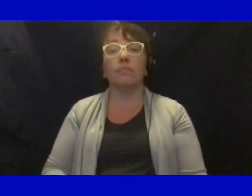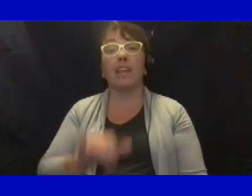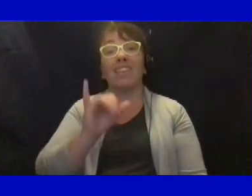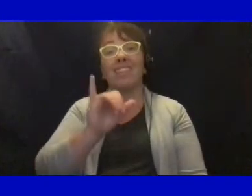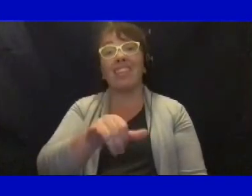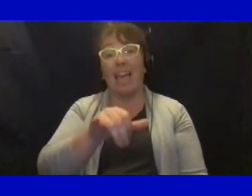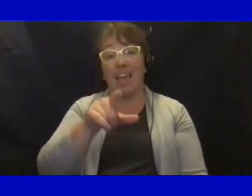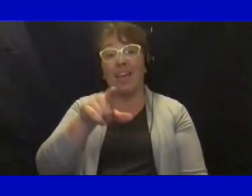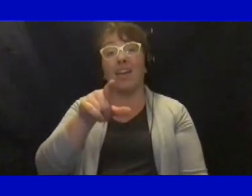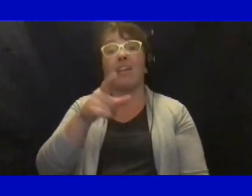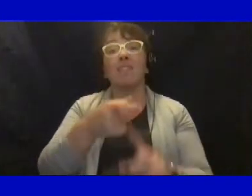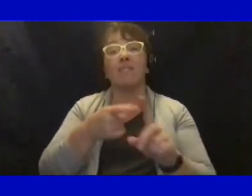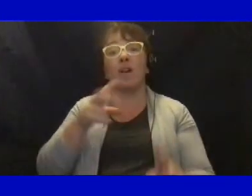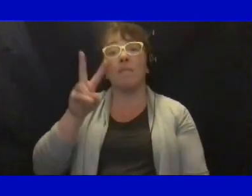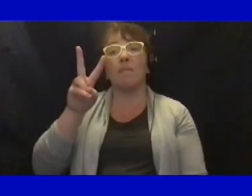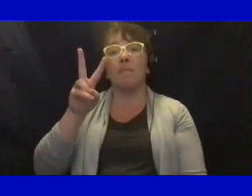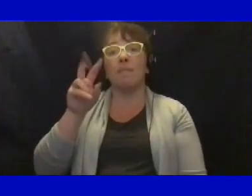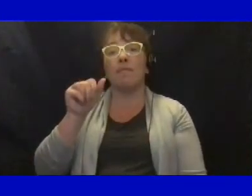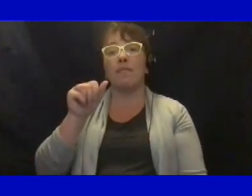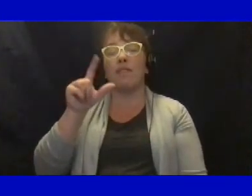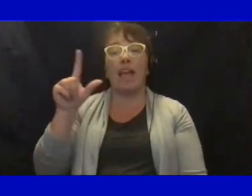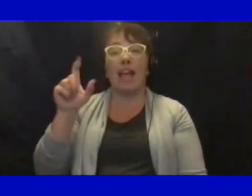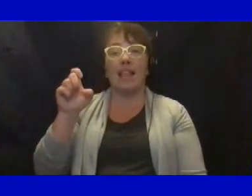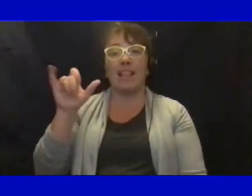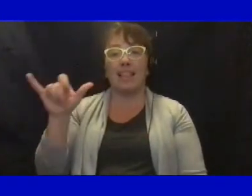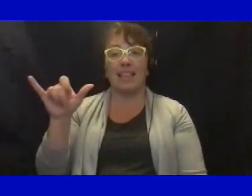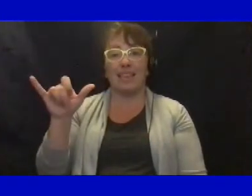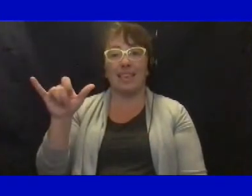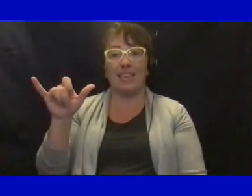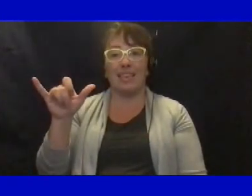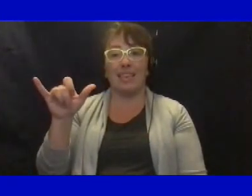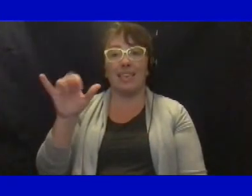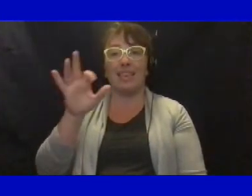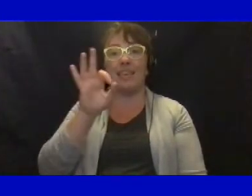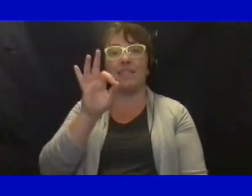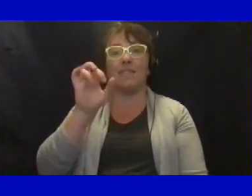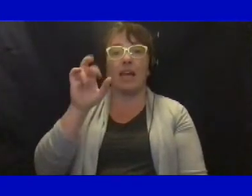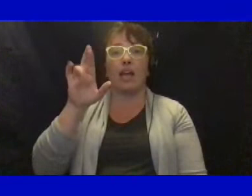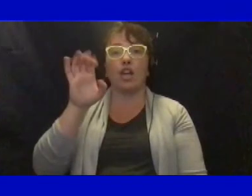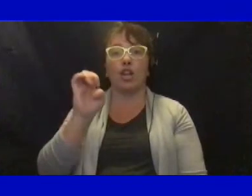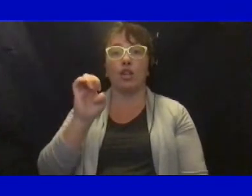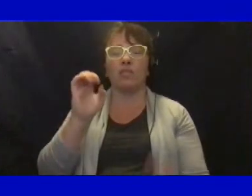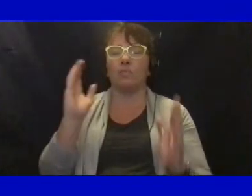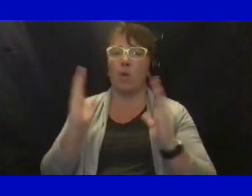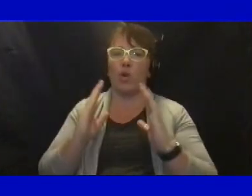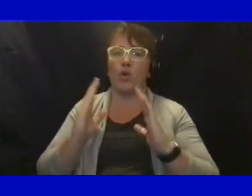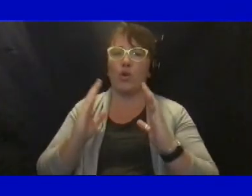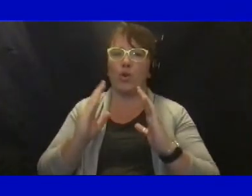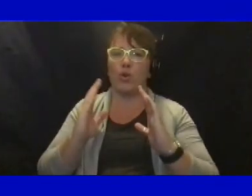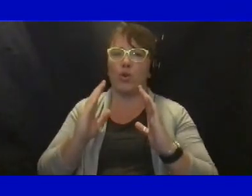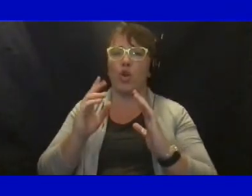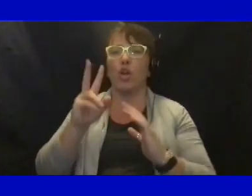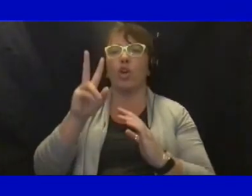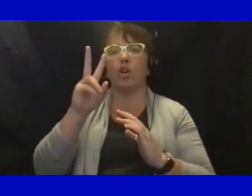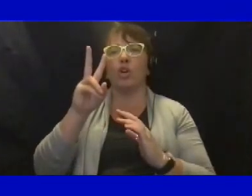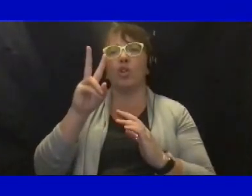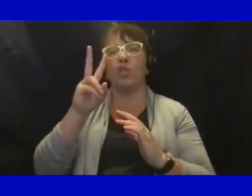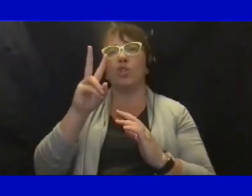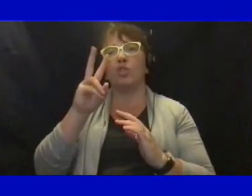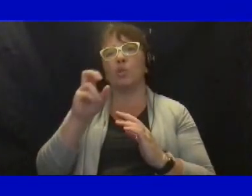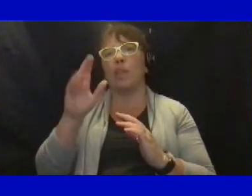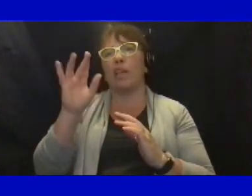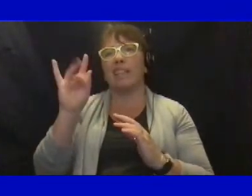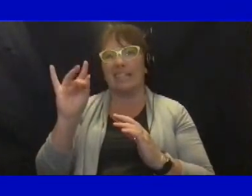general area was a very small fire in 2018. It was only a few hundred acre fire. Jason explained